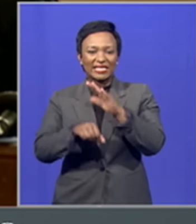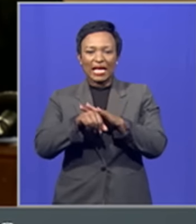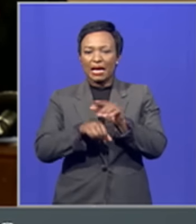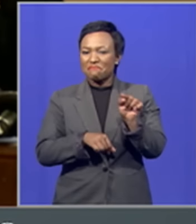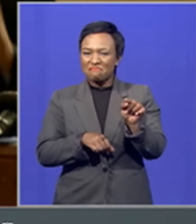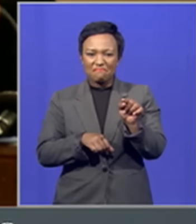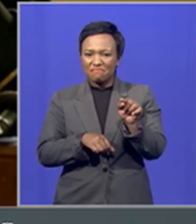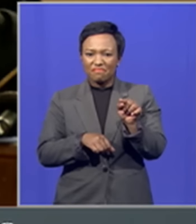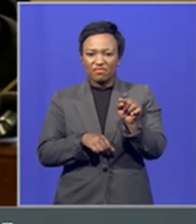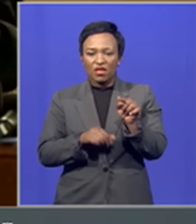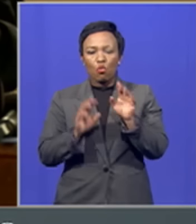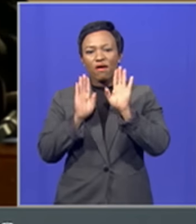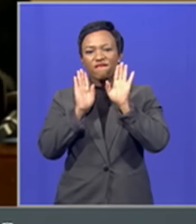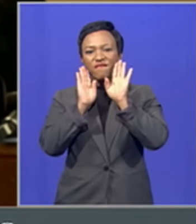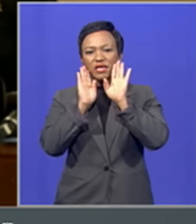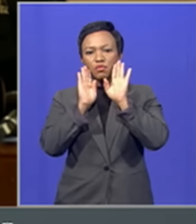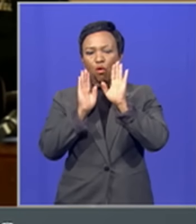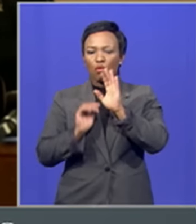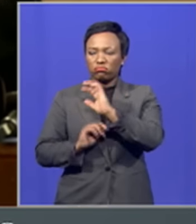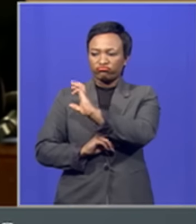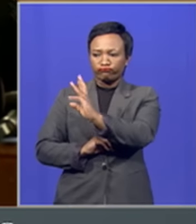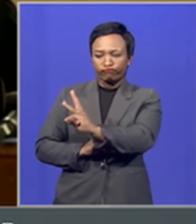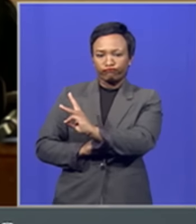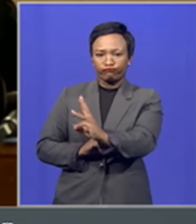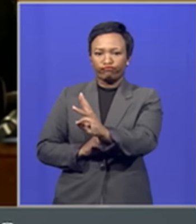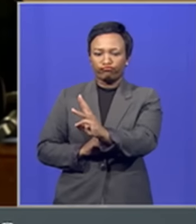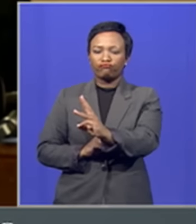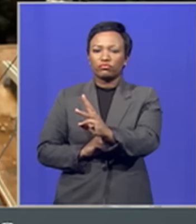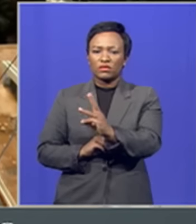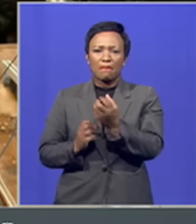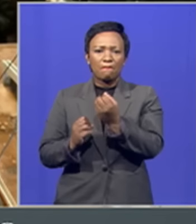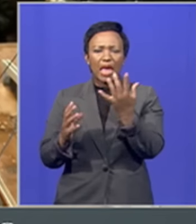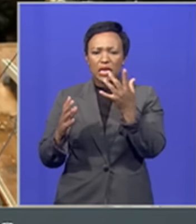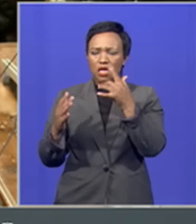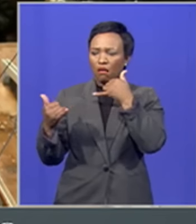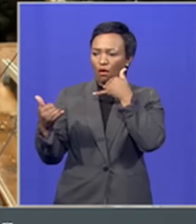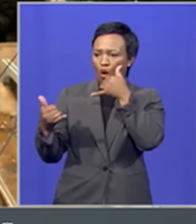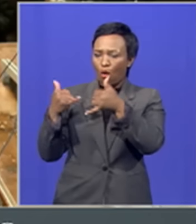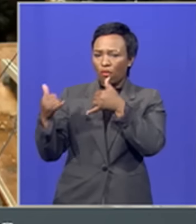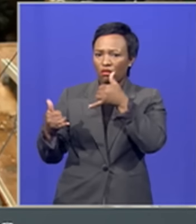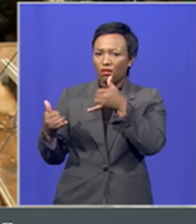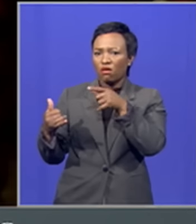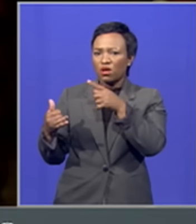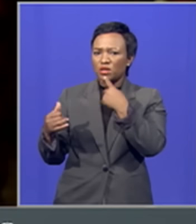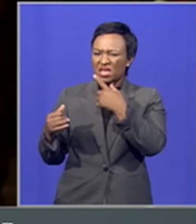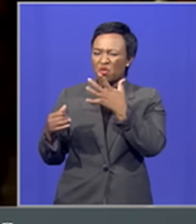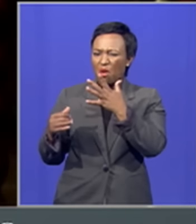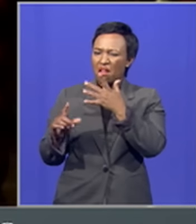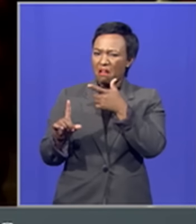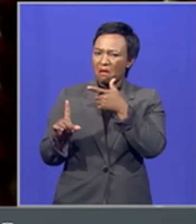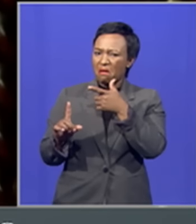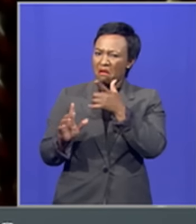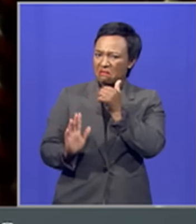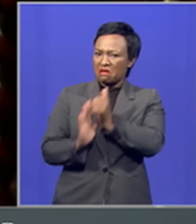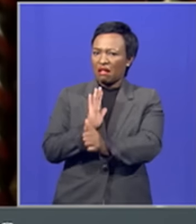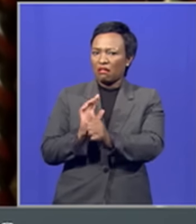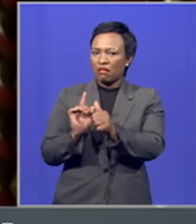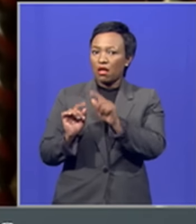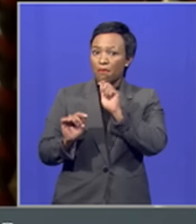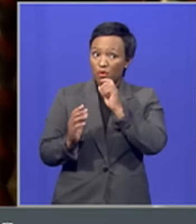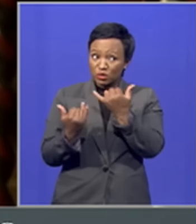on Facebook. There was almost numerous calls that he received, and now they're gonna take his head off. This morning it was the